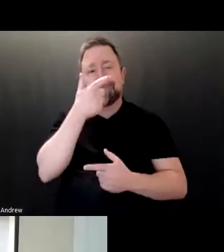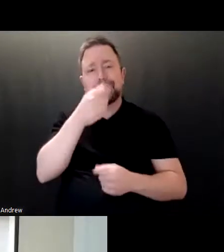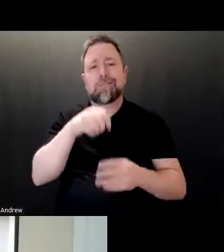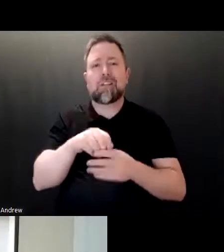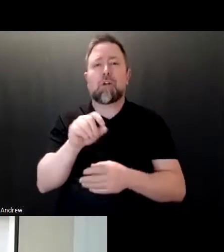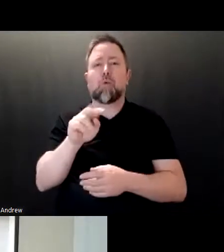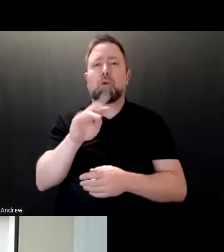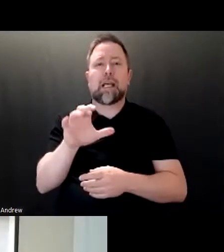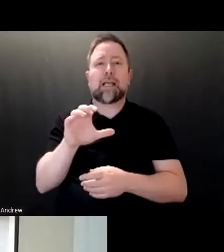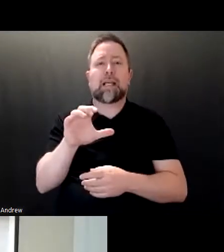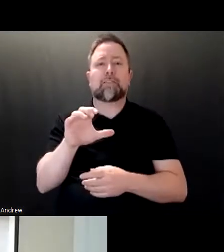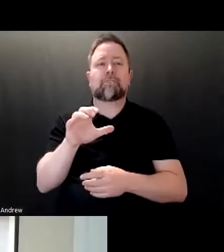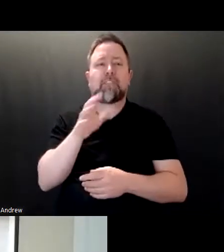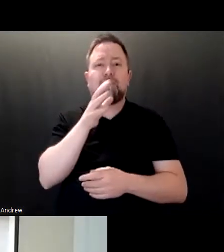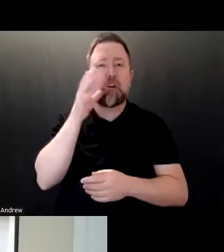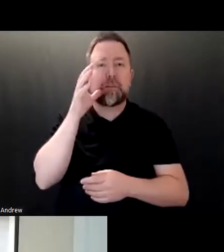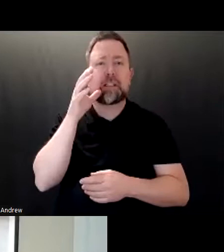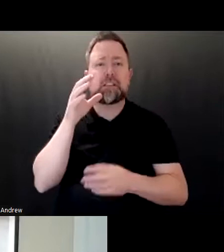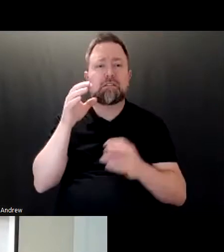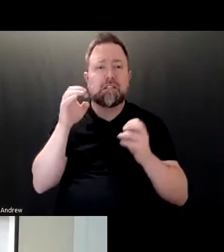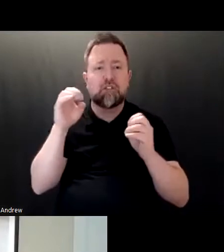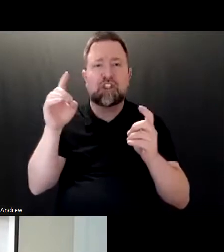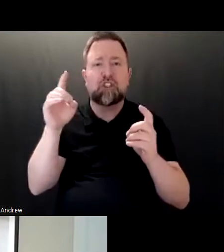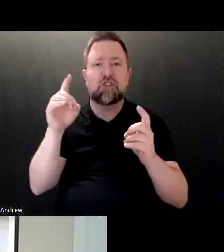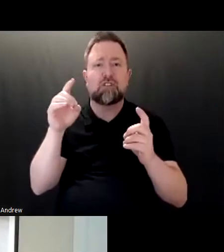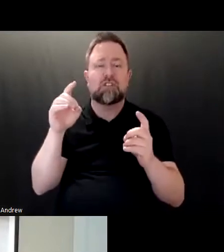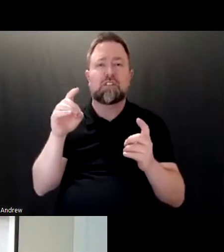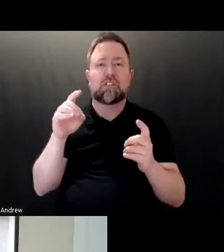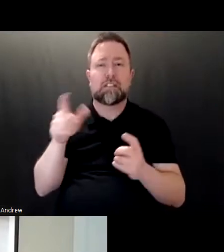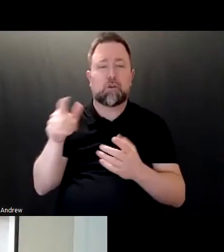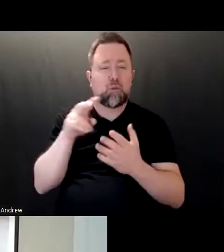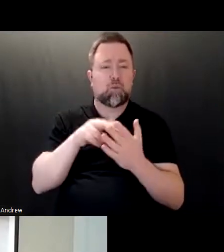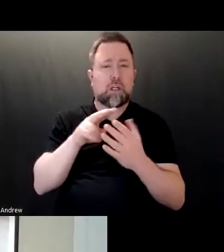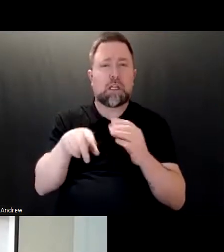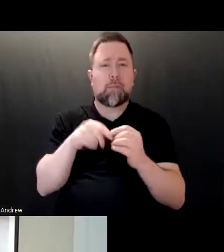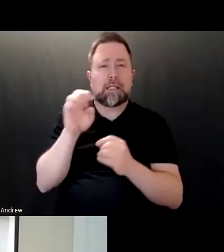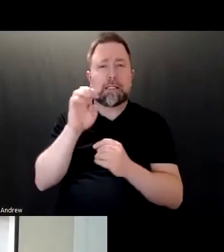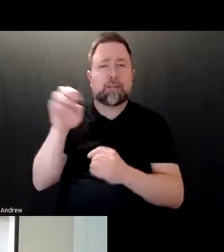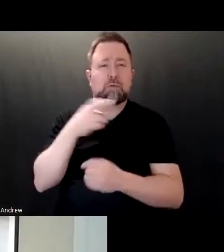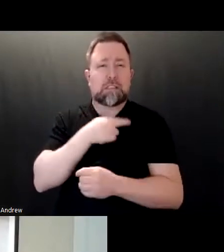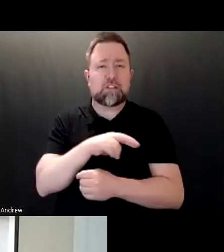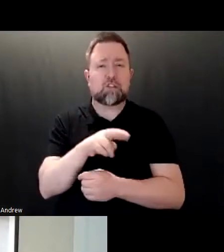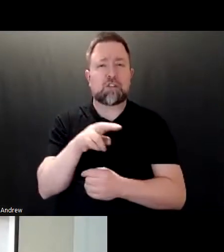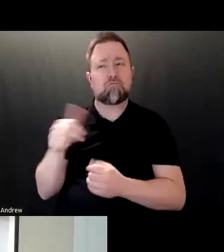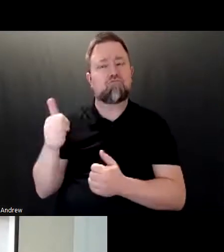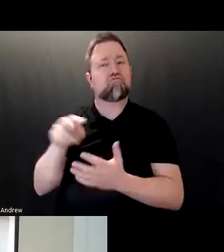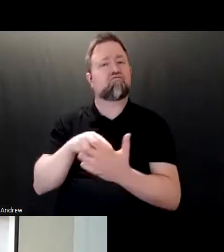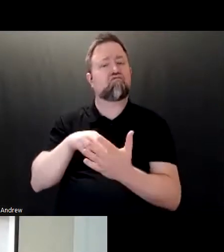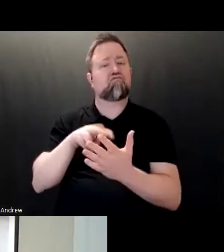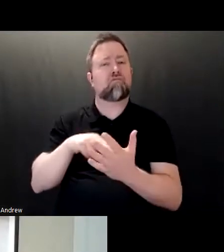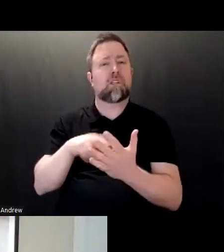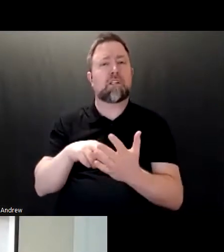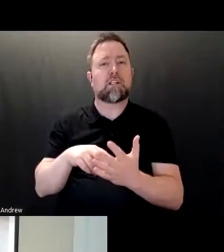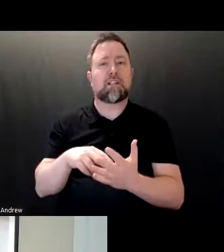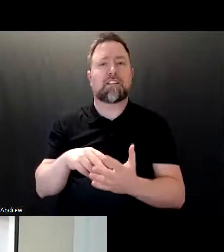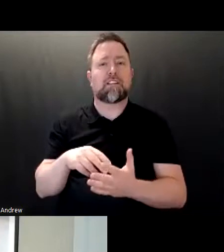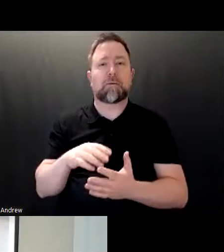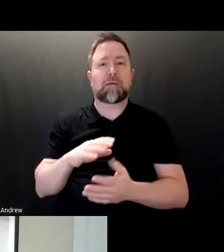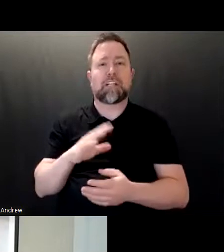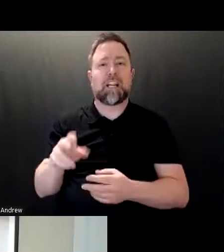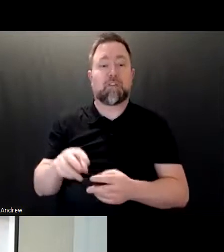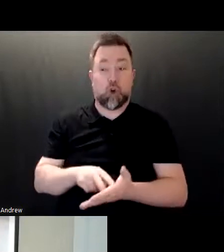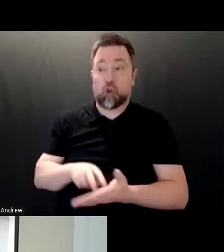in himself. We have some examples of that here. So Roberta was a fabulous choice for us because